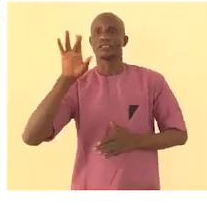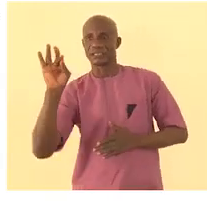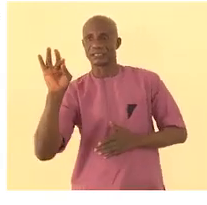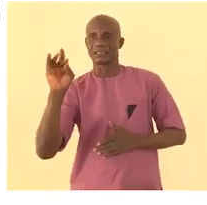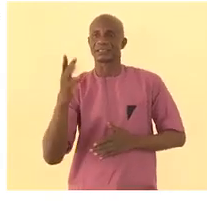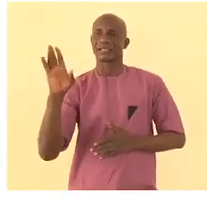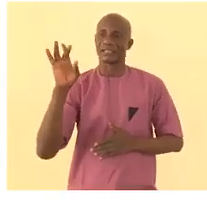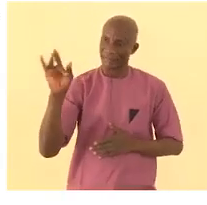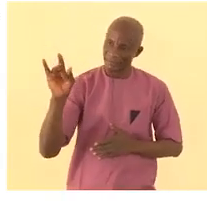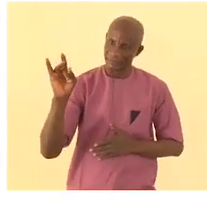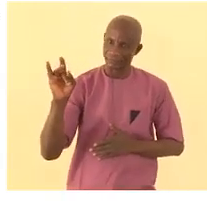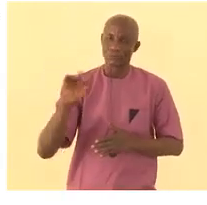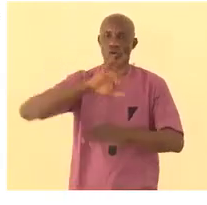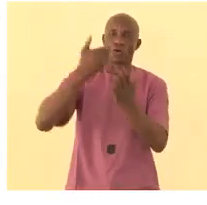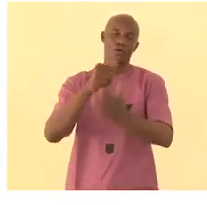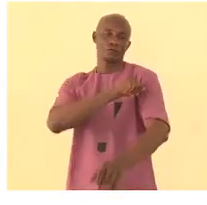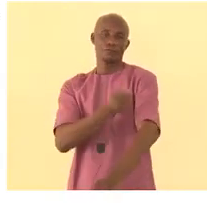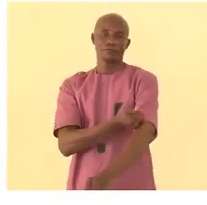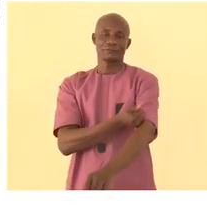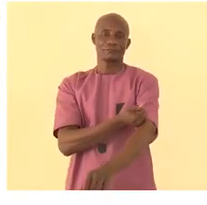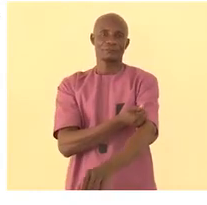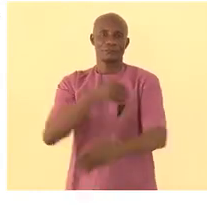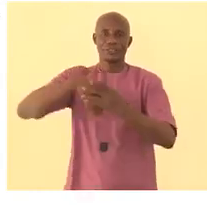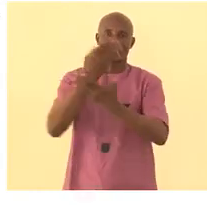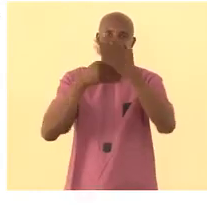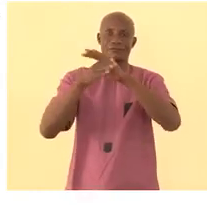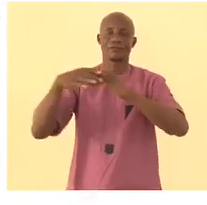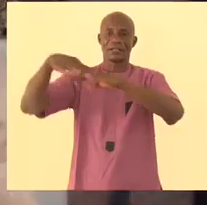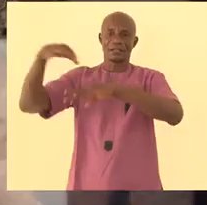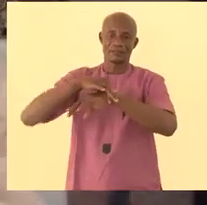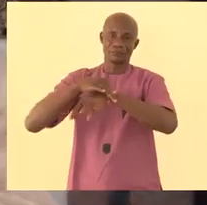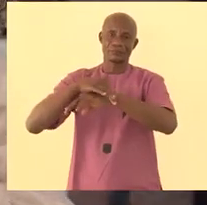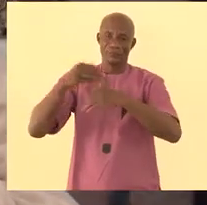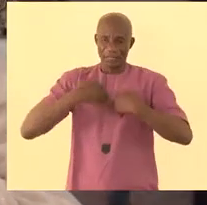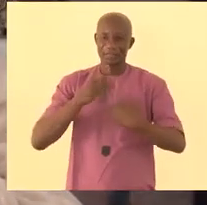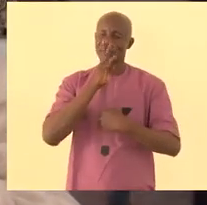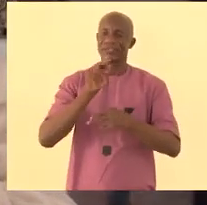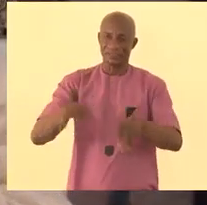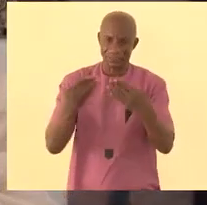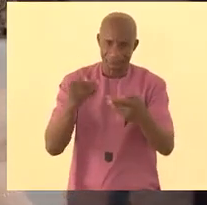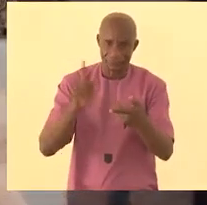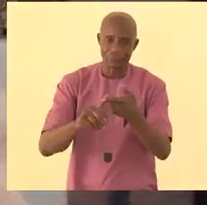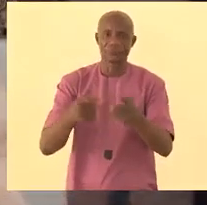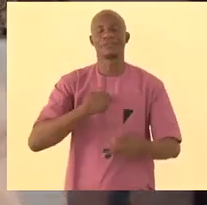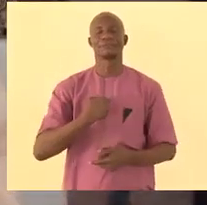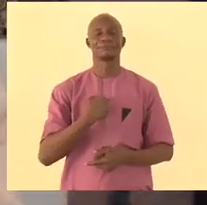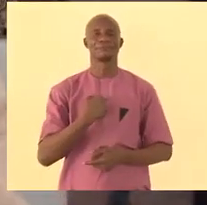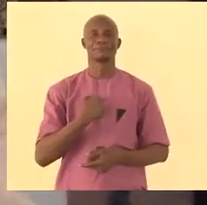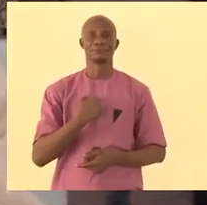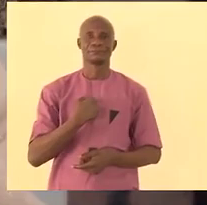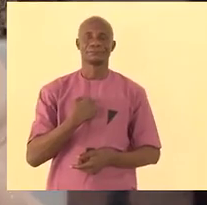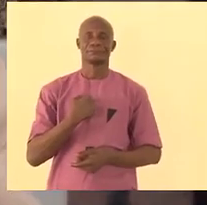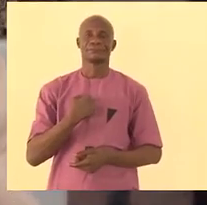28, verse 18, that all authorities in heaven and on earth has been given to